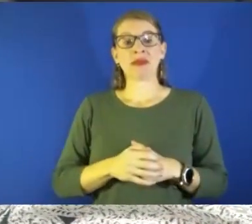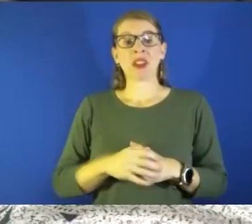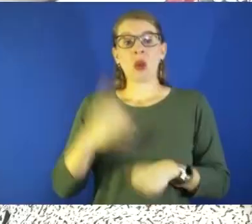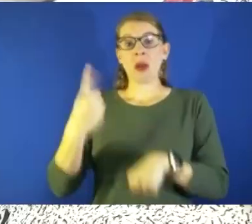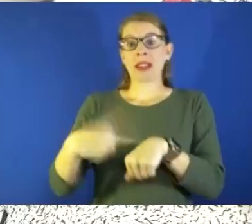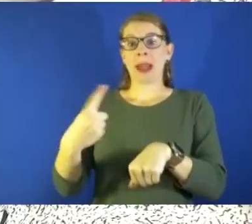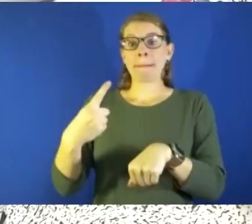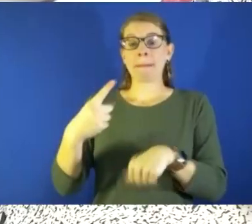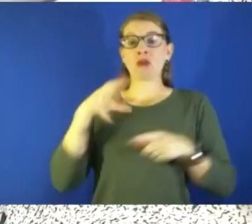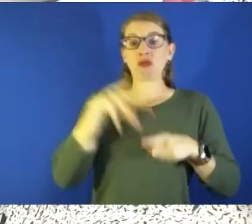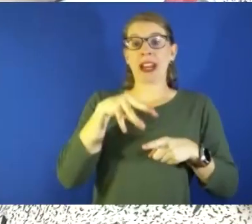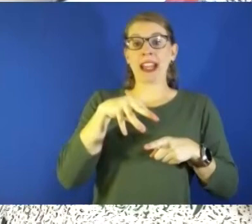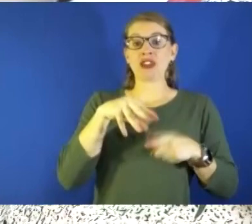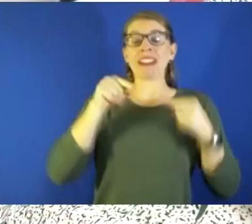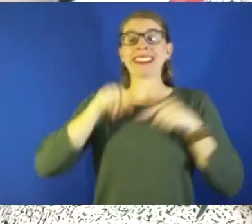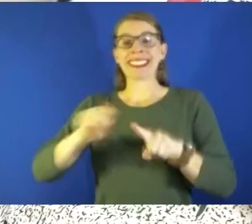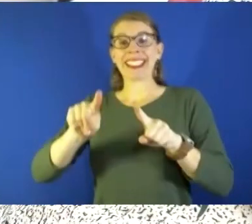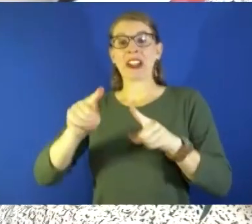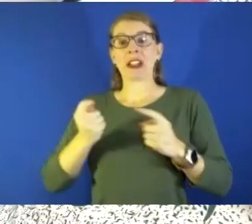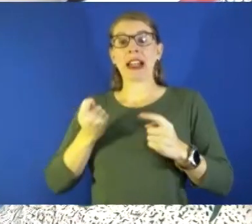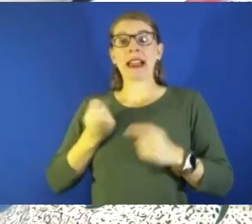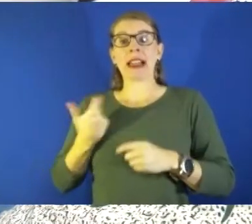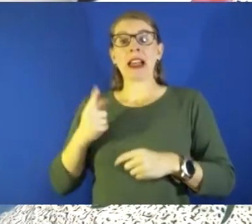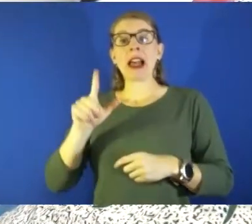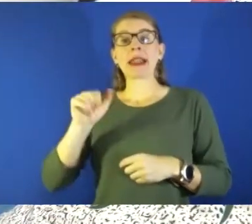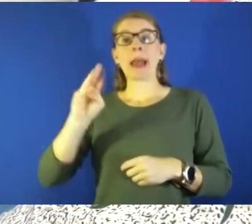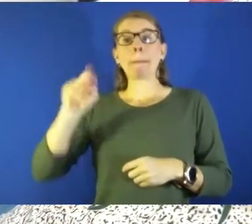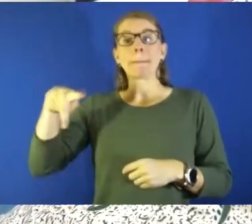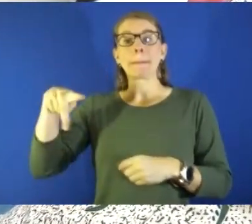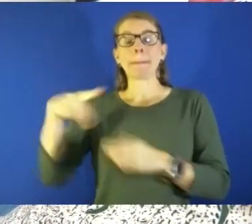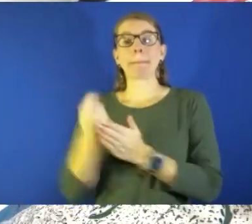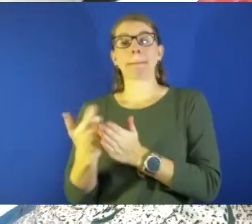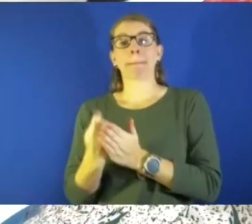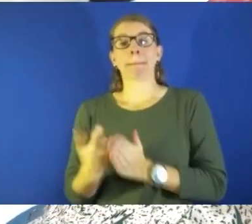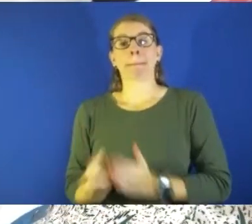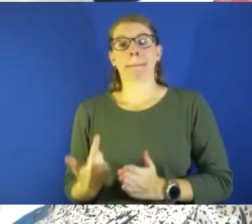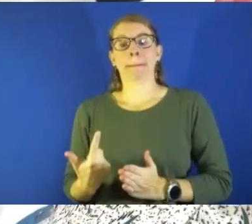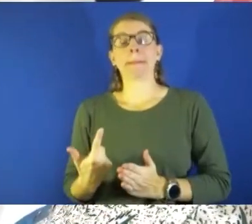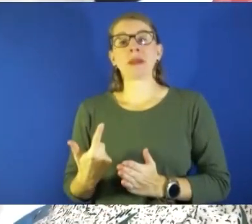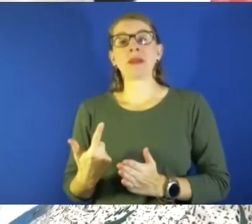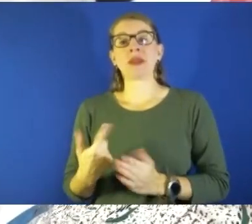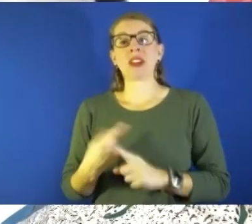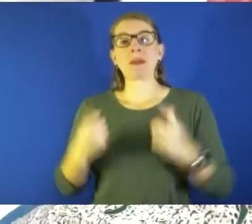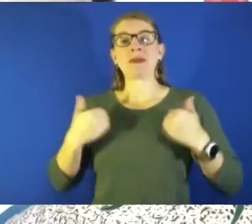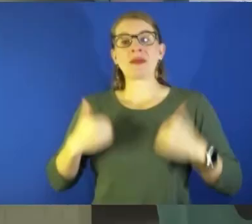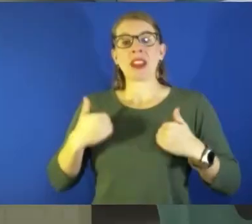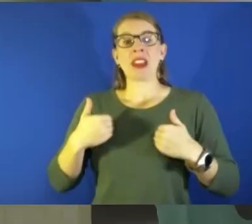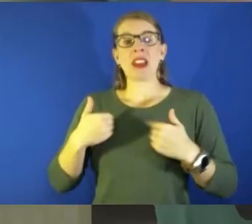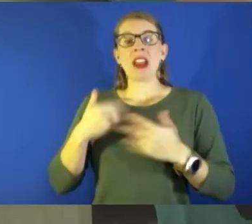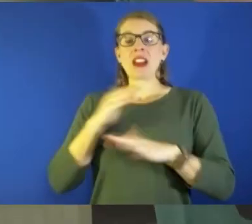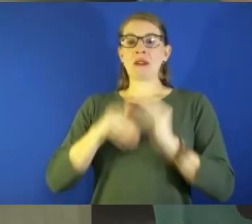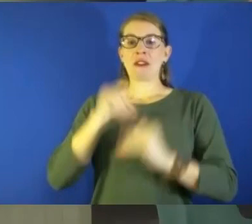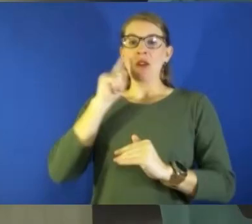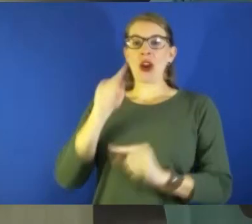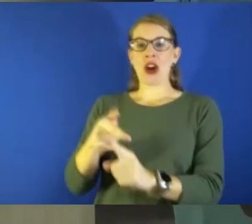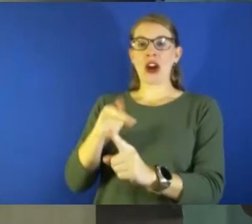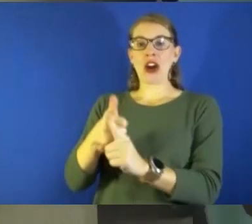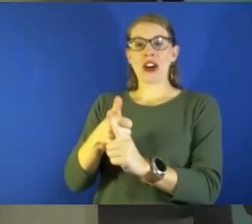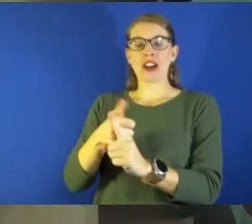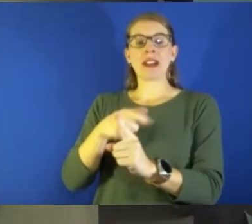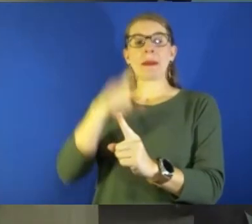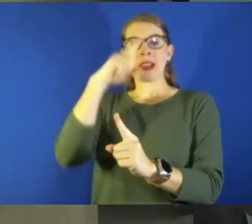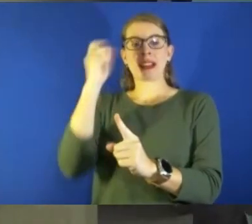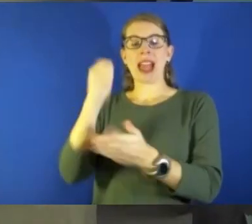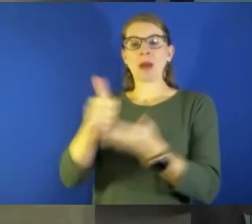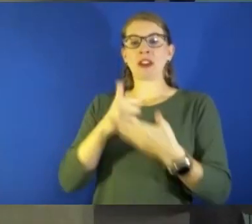radiation during her lumpectomy. It certainly added this kind of element of comfort for her, because it helped her feel